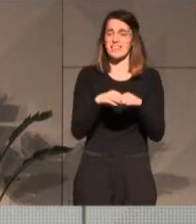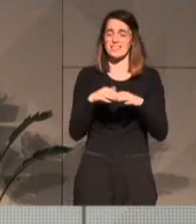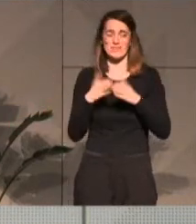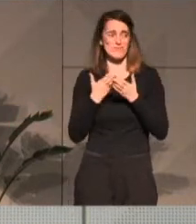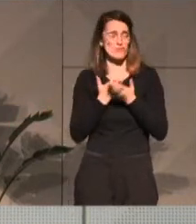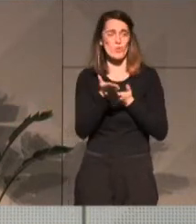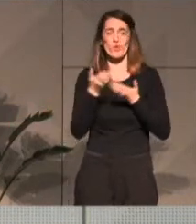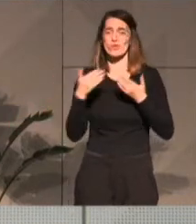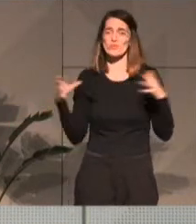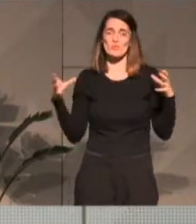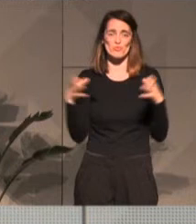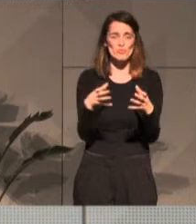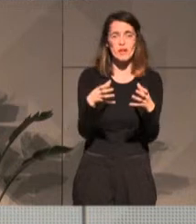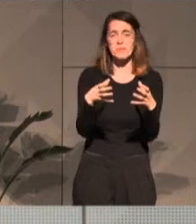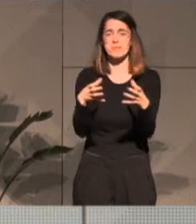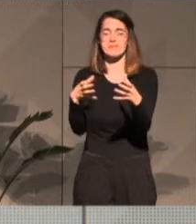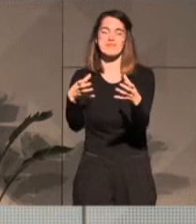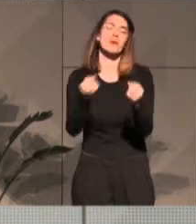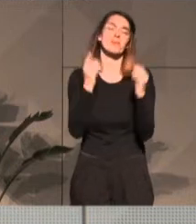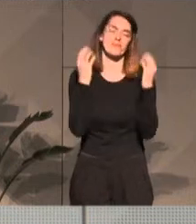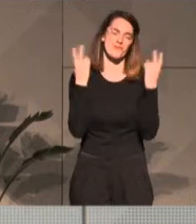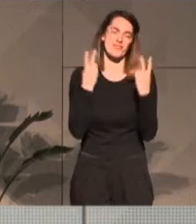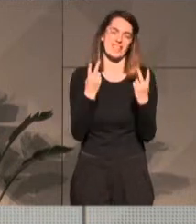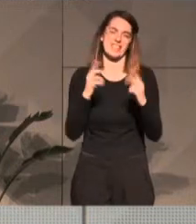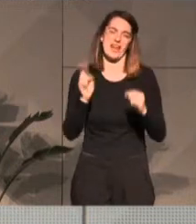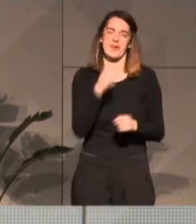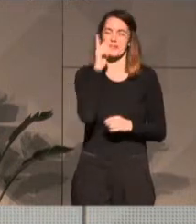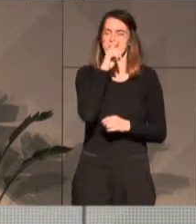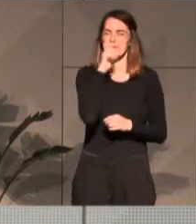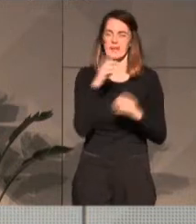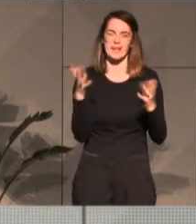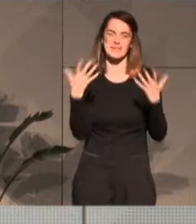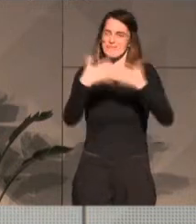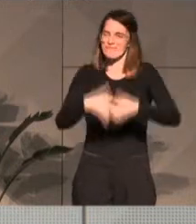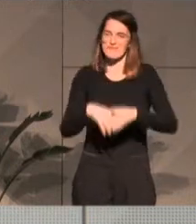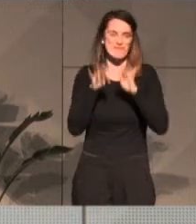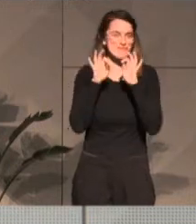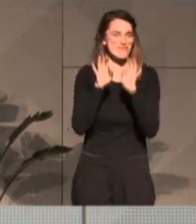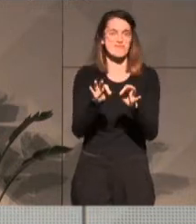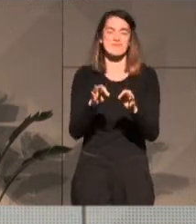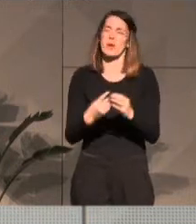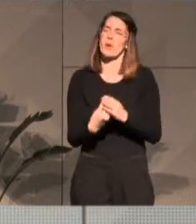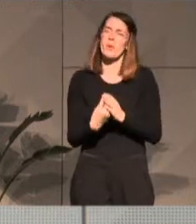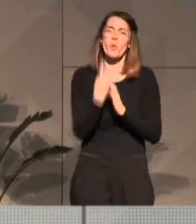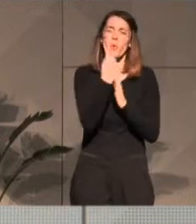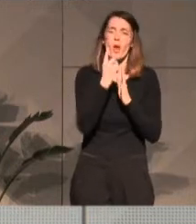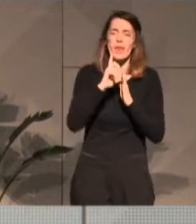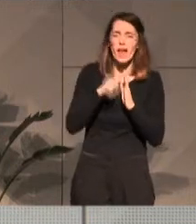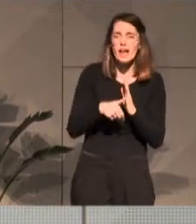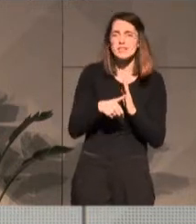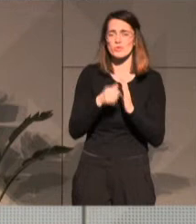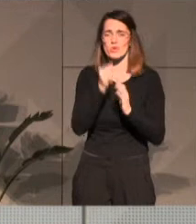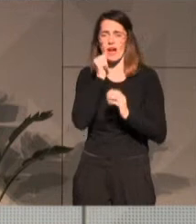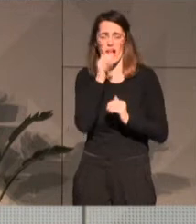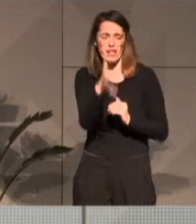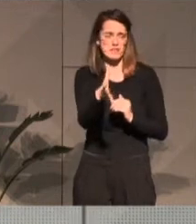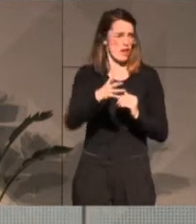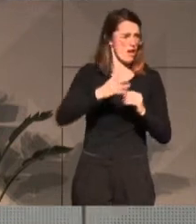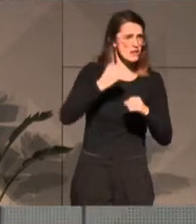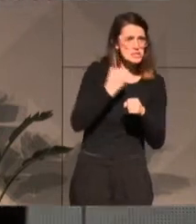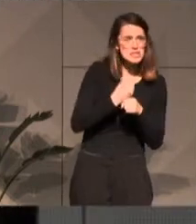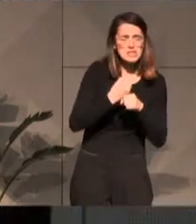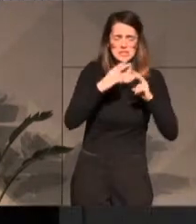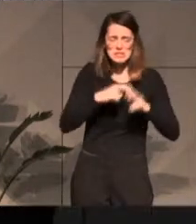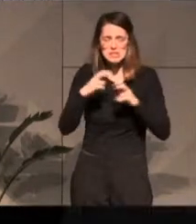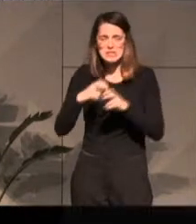If you're together on the ice, you grow together as a team, and you need to have some fun because there's a lot of performance